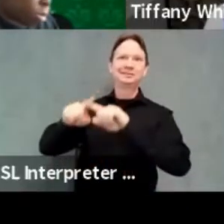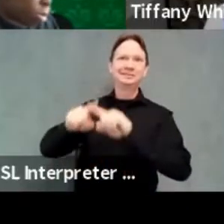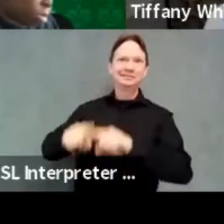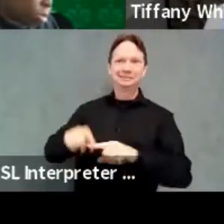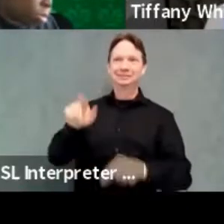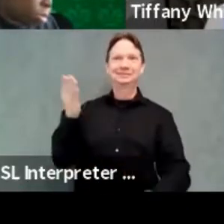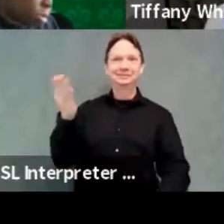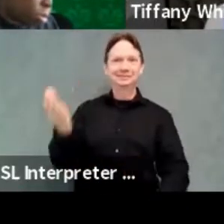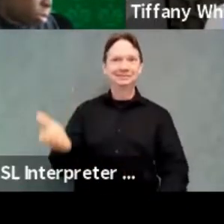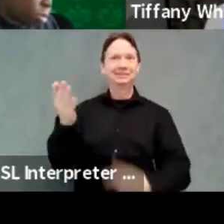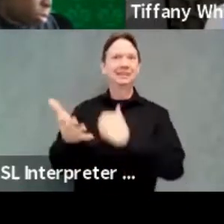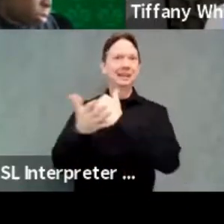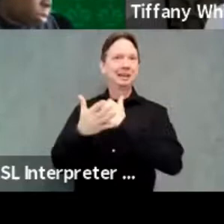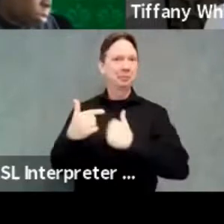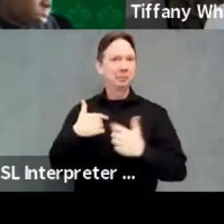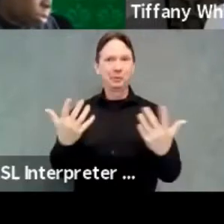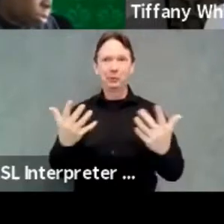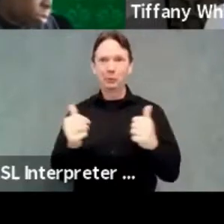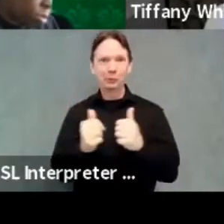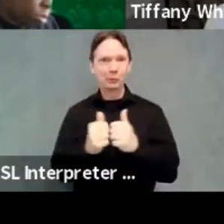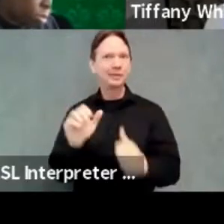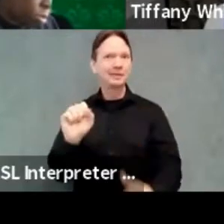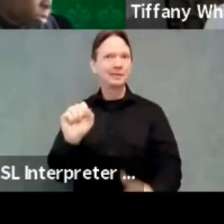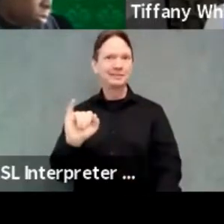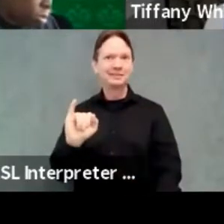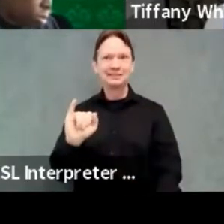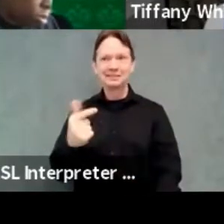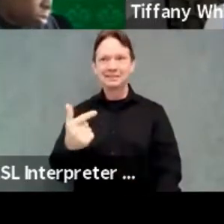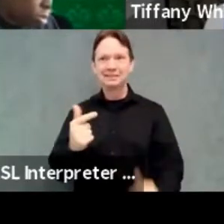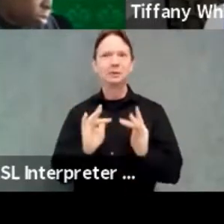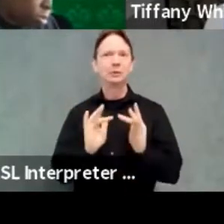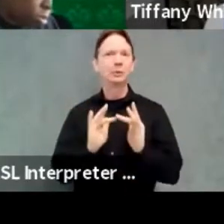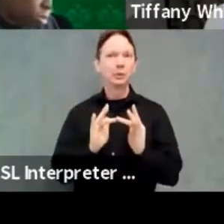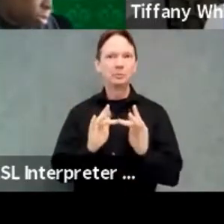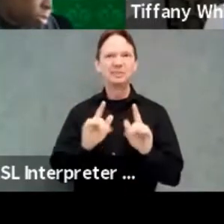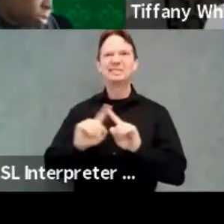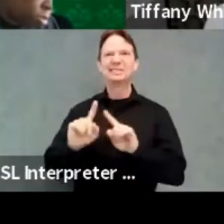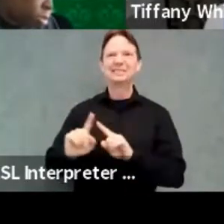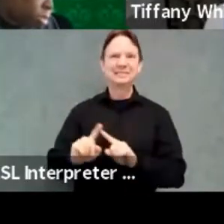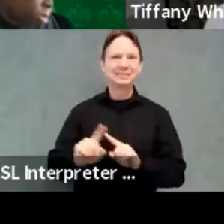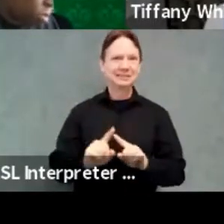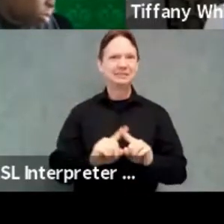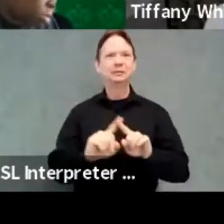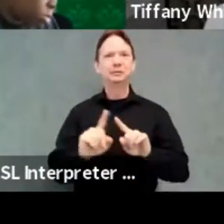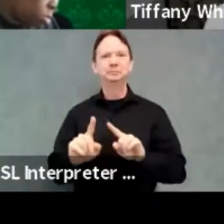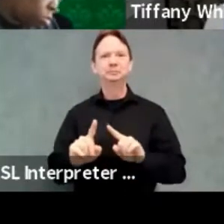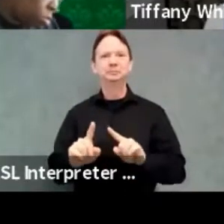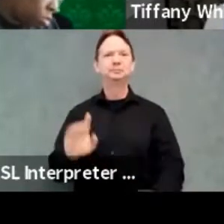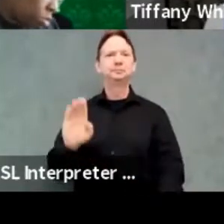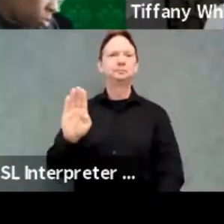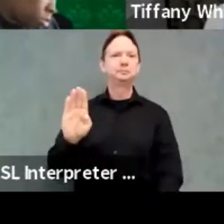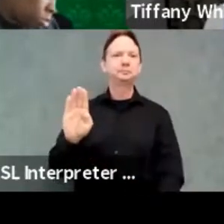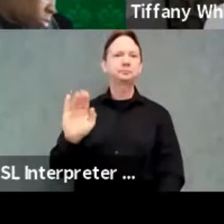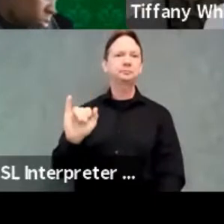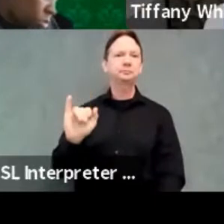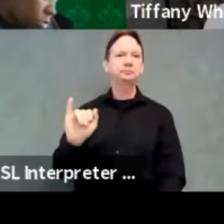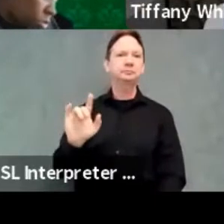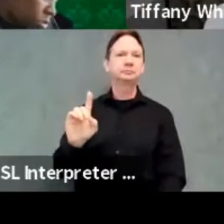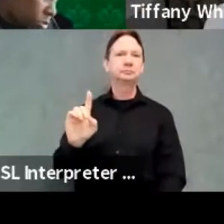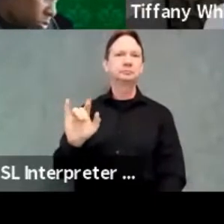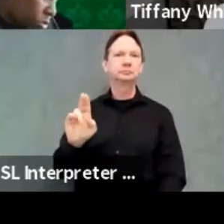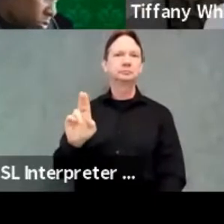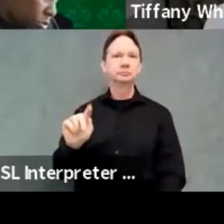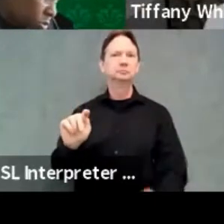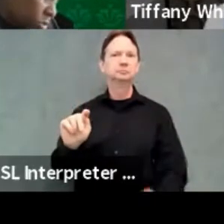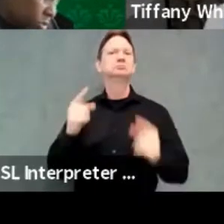So I can answer the basic questions, but if there's technical issues, Badut is the one who can actually assist you if there's website or listserv